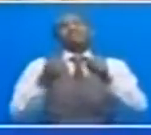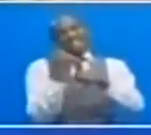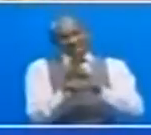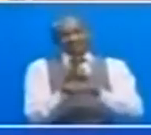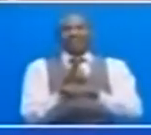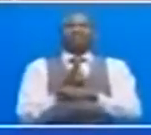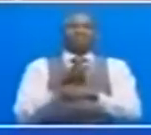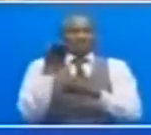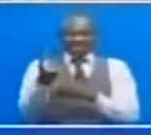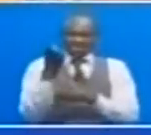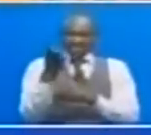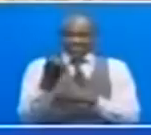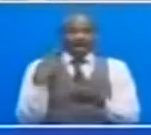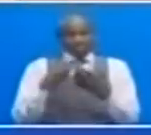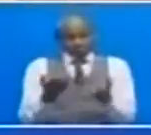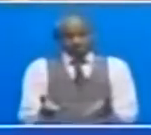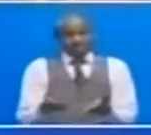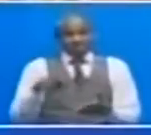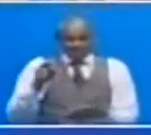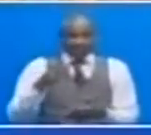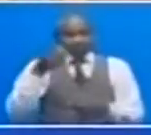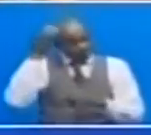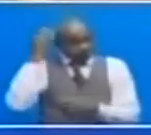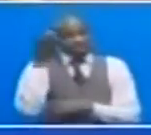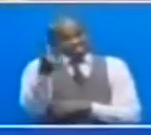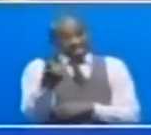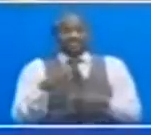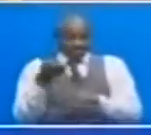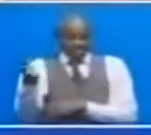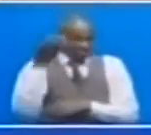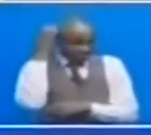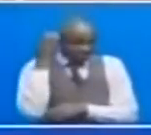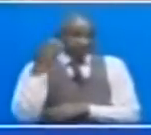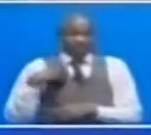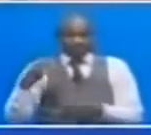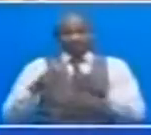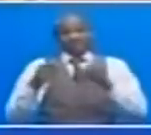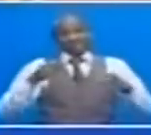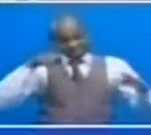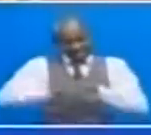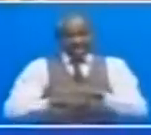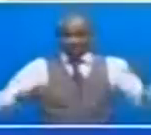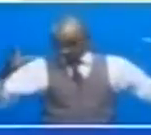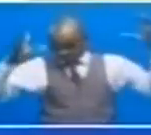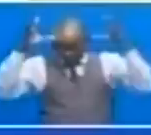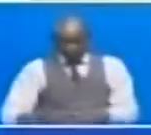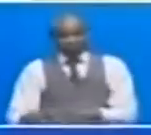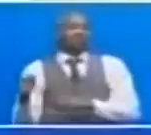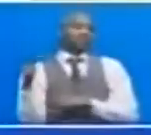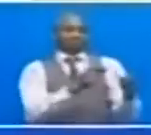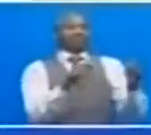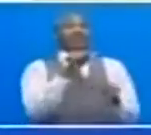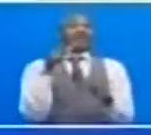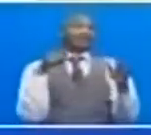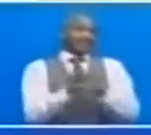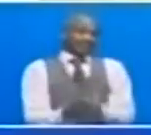yuko kwa kinyozi, akavamiwa hapo kwa kinyozi, akafinikwa migunia, akapakiwa kwa gari. Efforts to reach